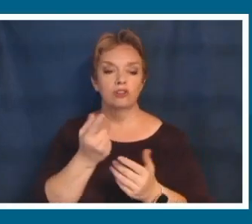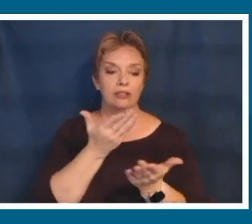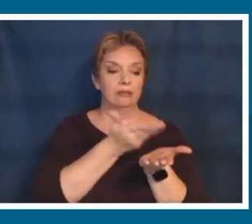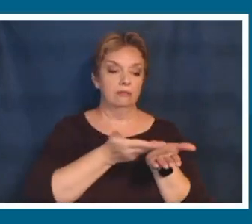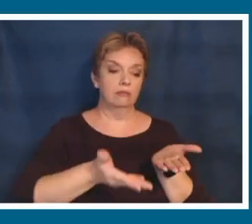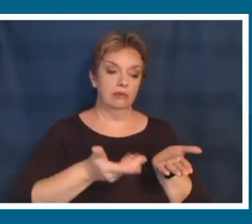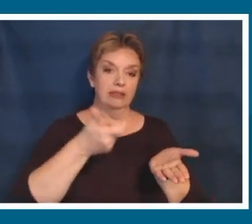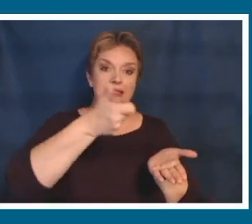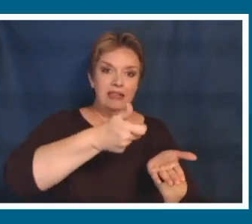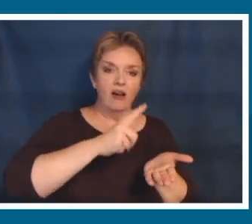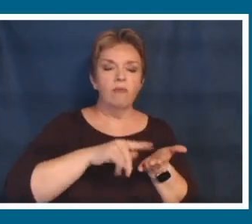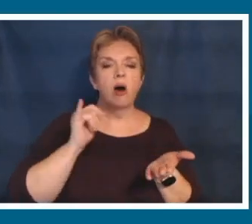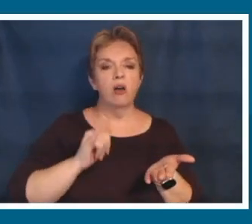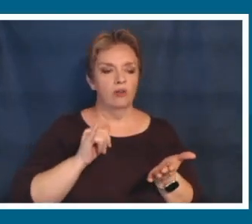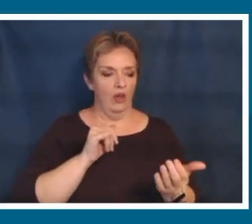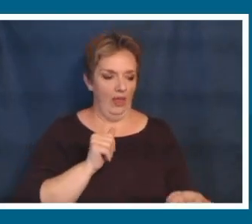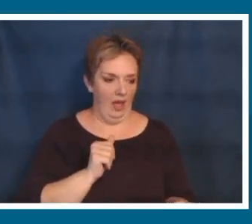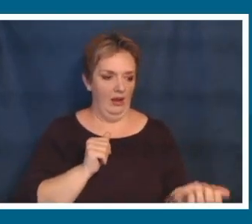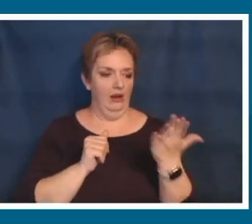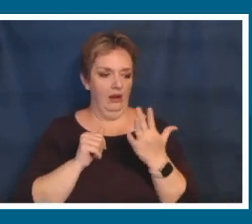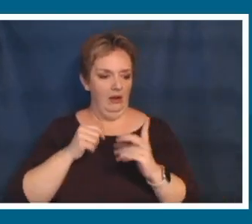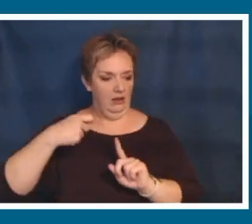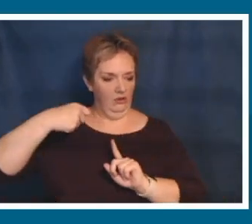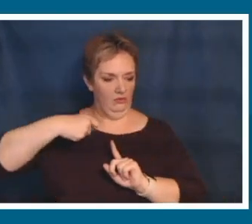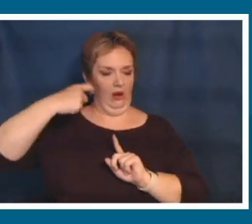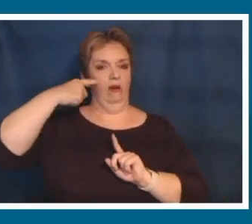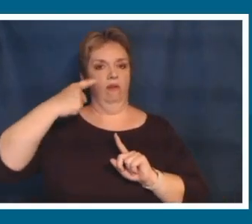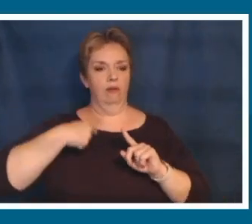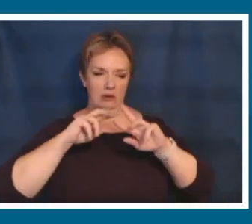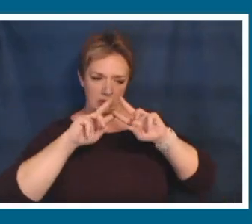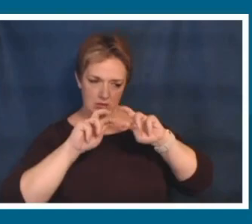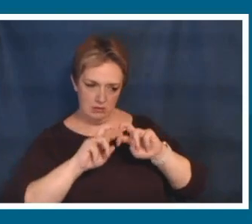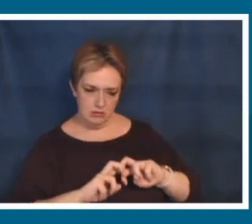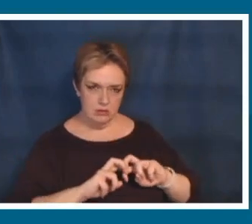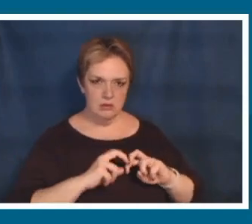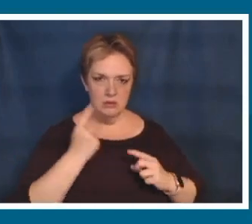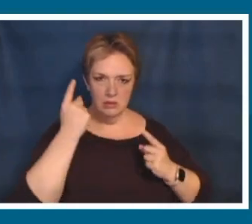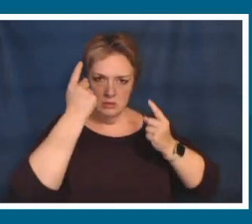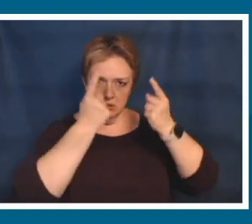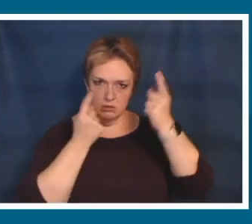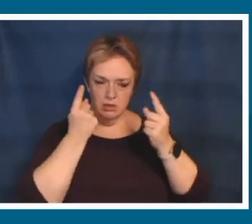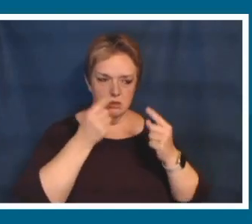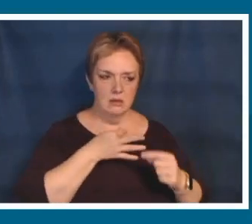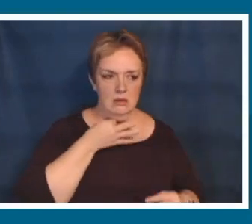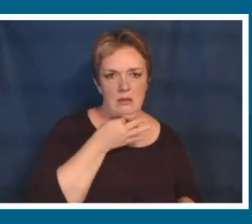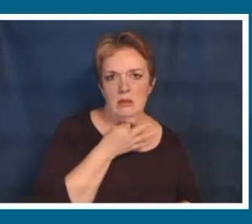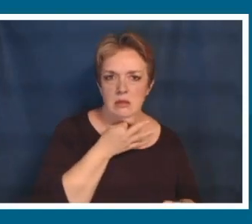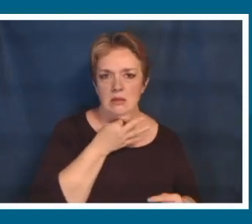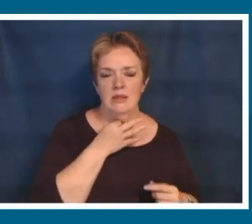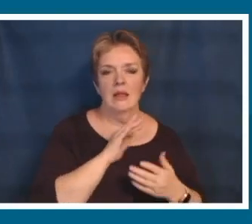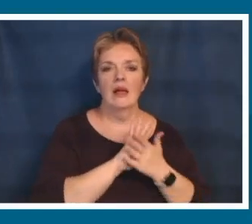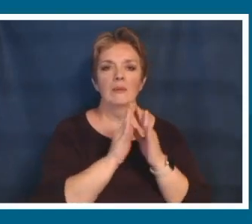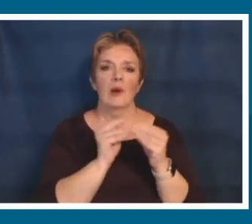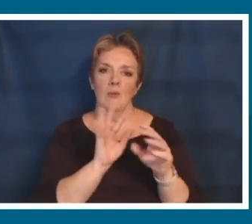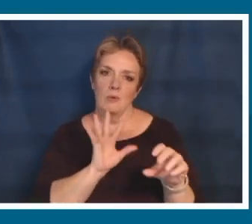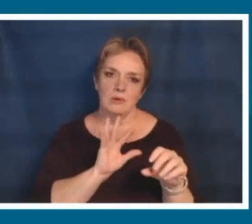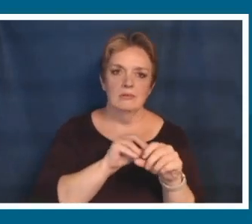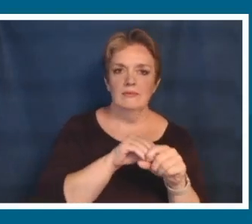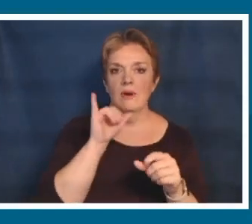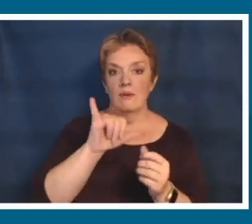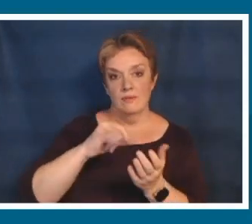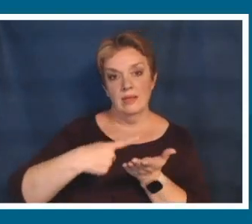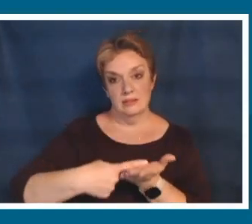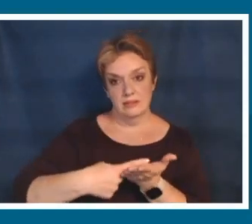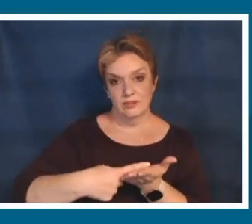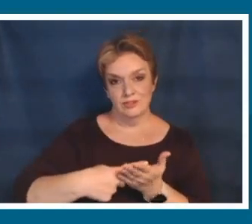questioning that provides each student a way to become engaged with the conversation. And that's one of the things I